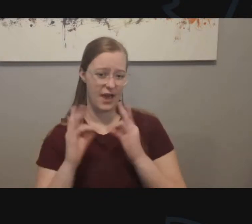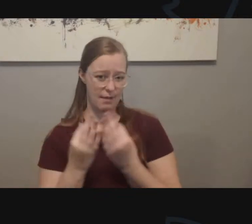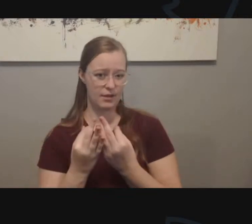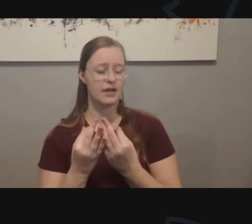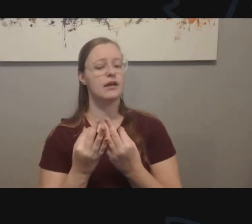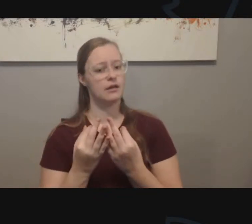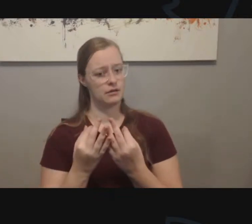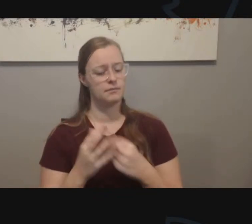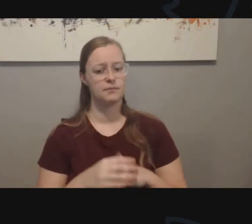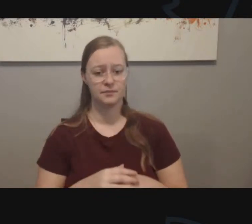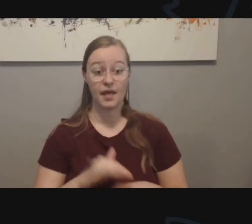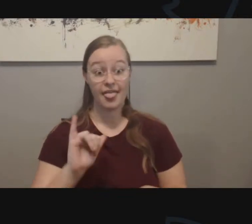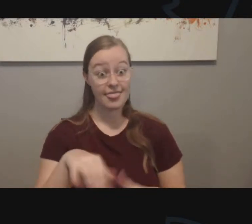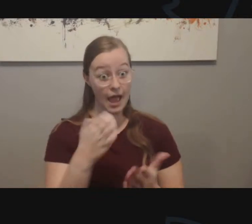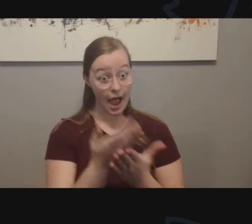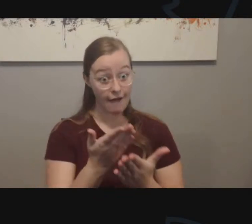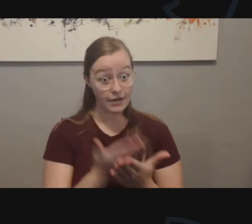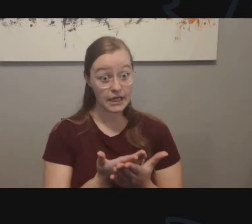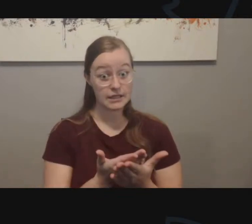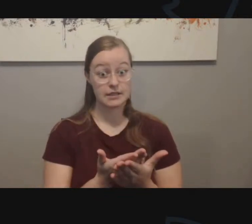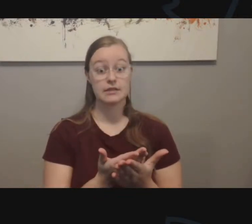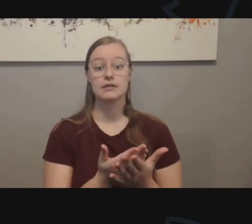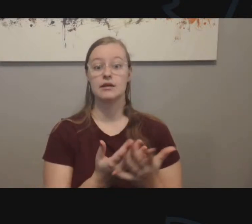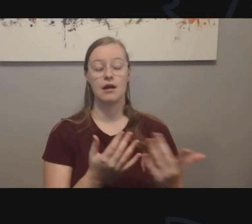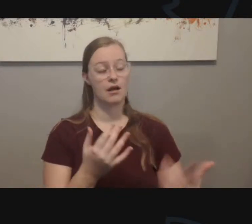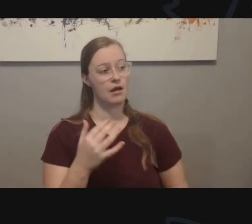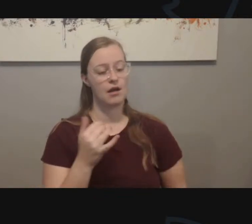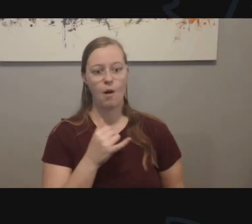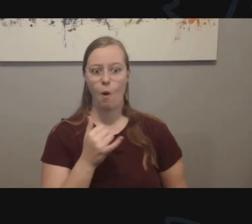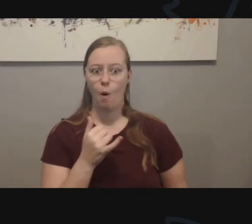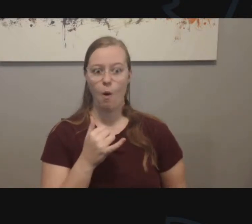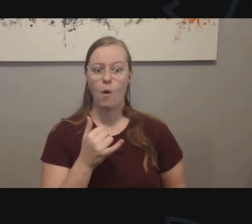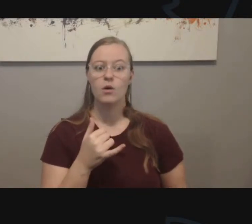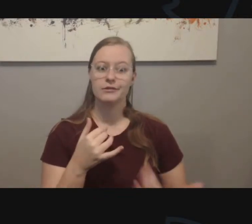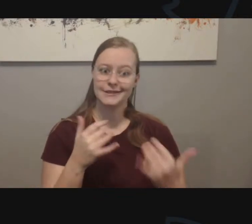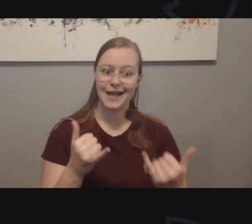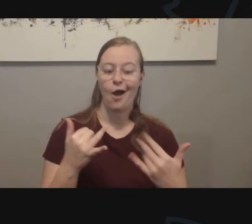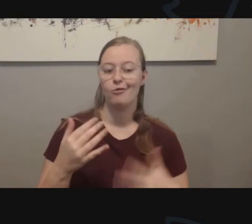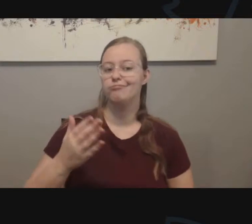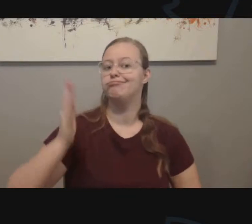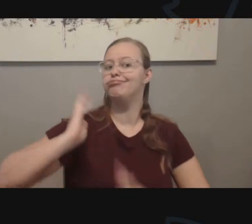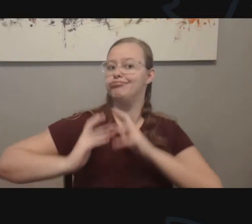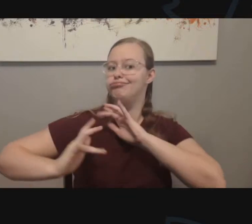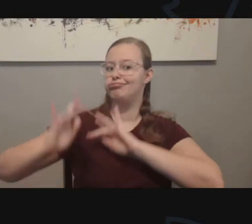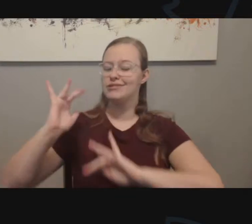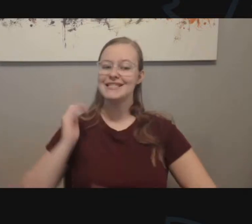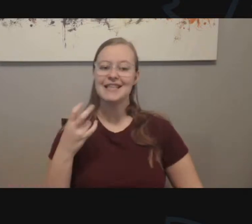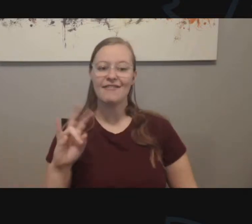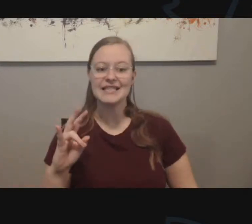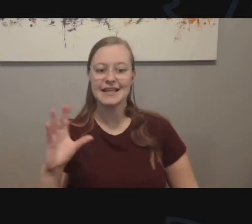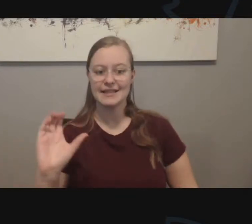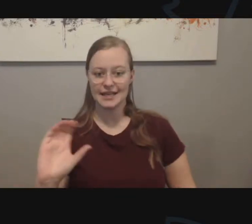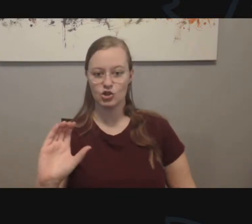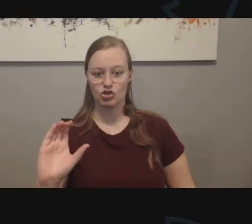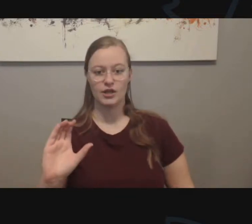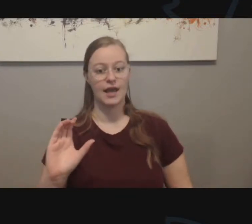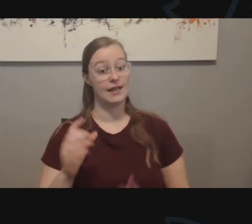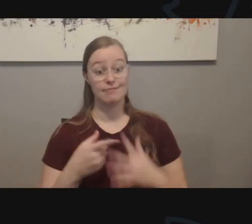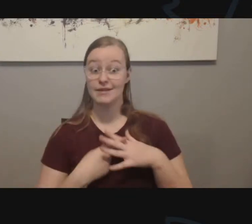That evidence has taken his quest back into the 17th century and to Maryland at the very